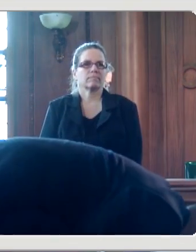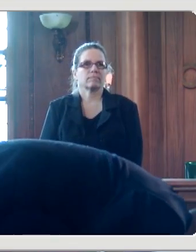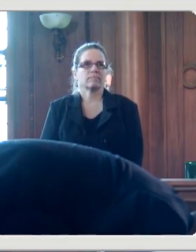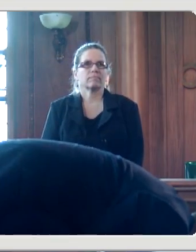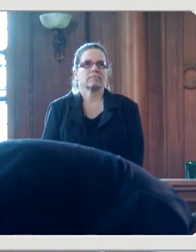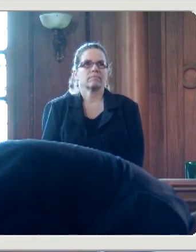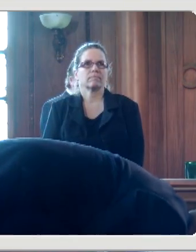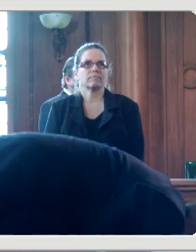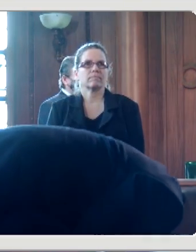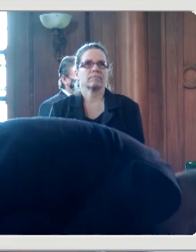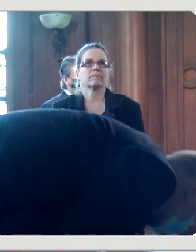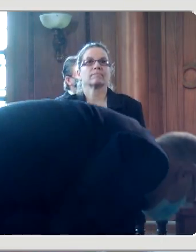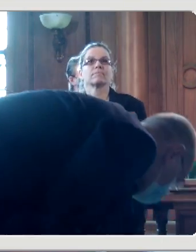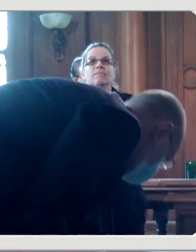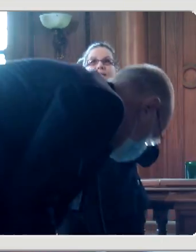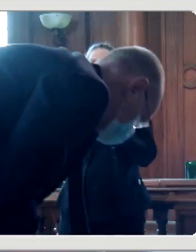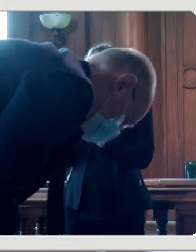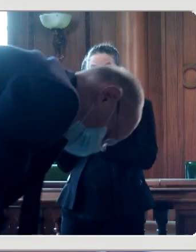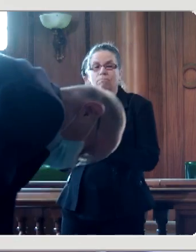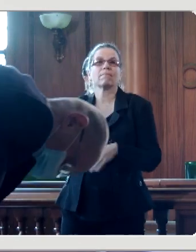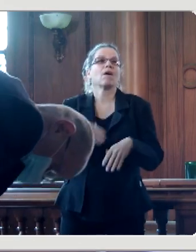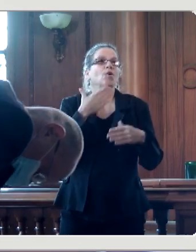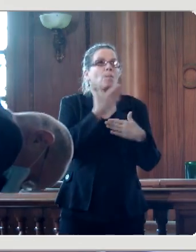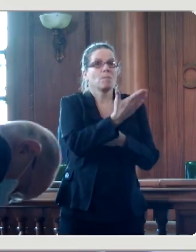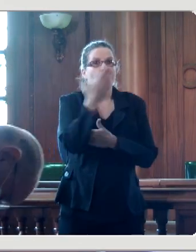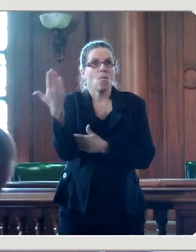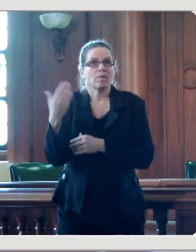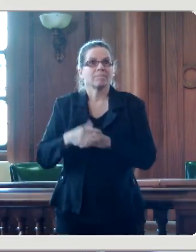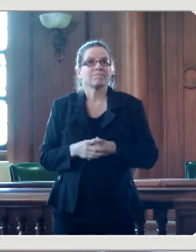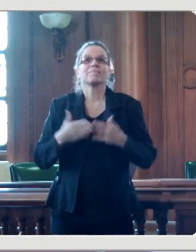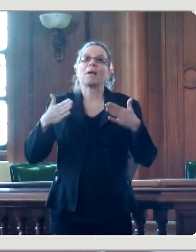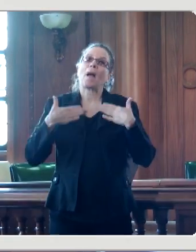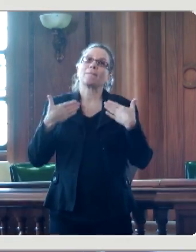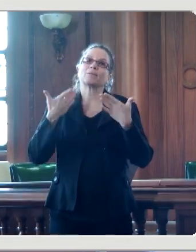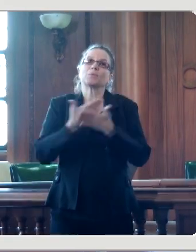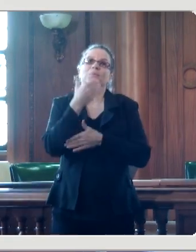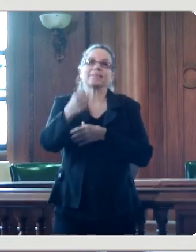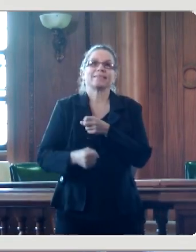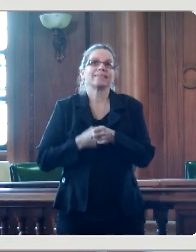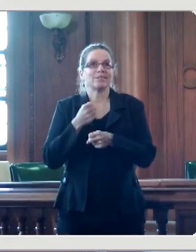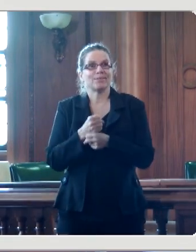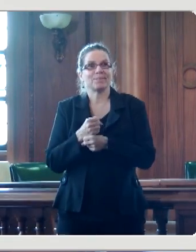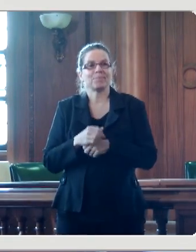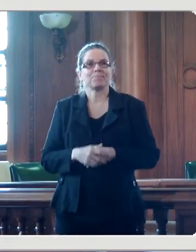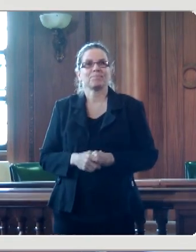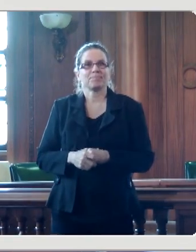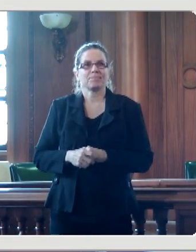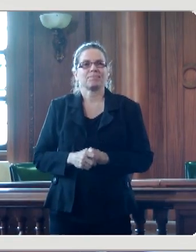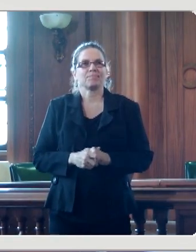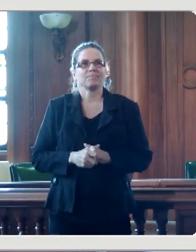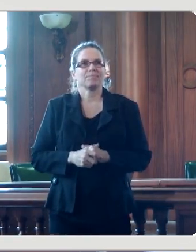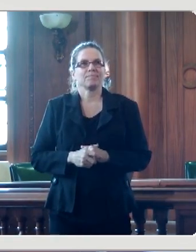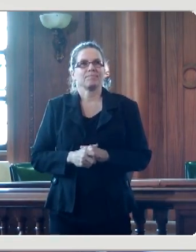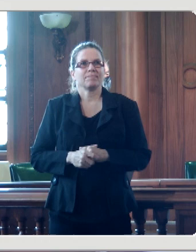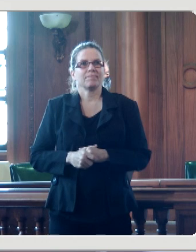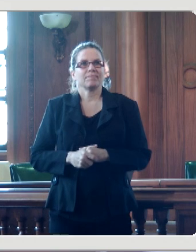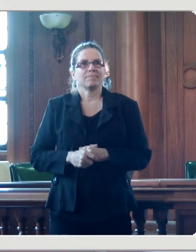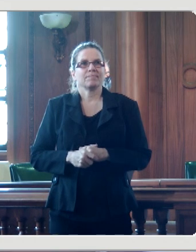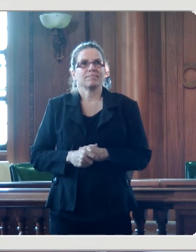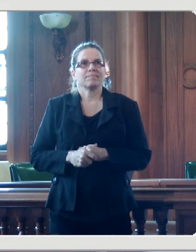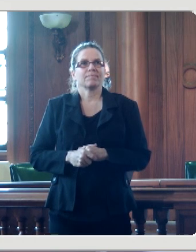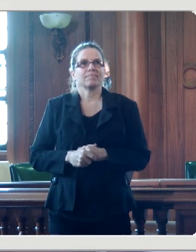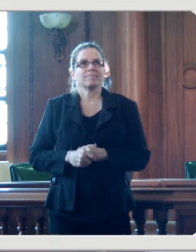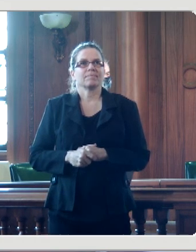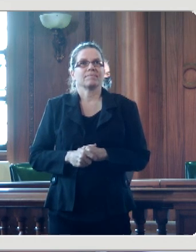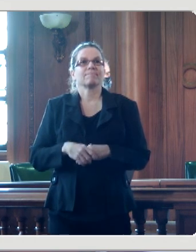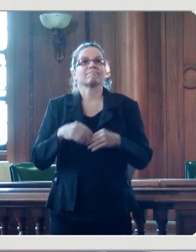Thank you, Mayor. Good morning, everybody. Happy New Year to everybody out there. At the Springfield Fire Department, we currently have 5 people down with